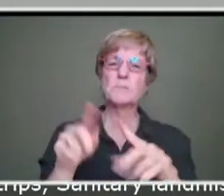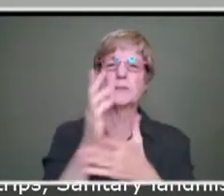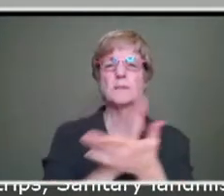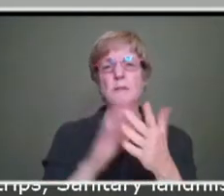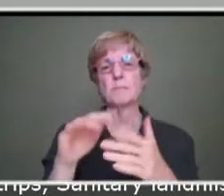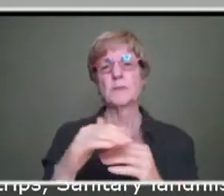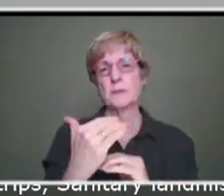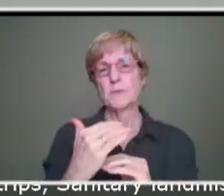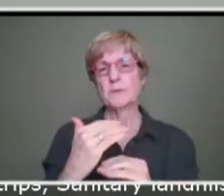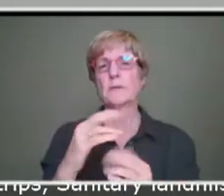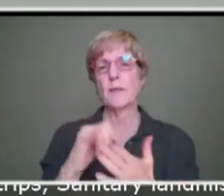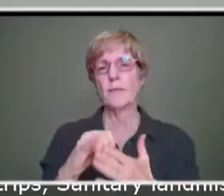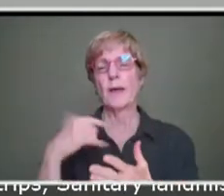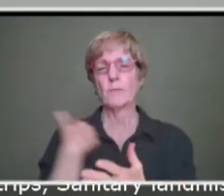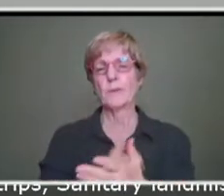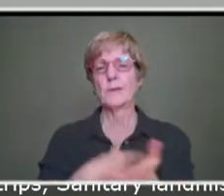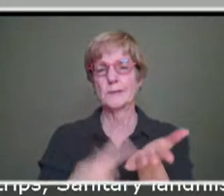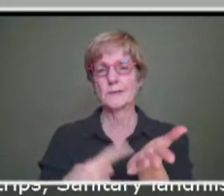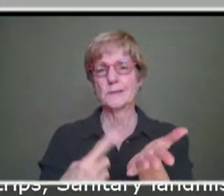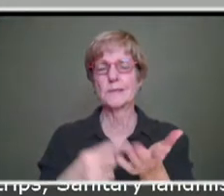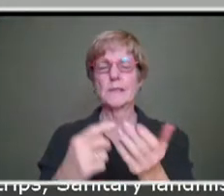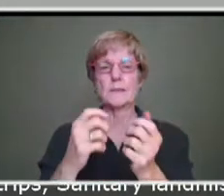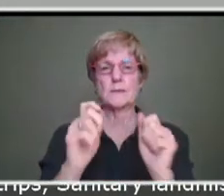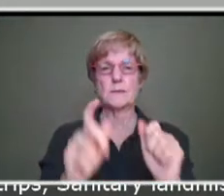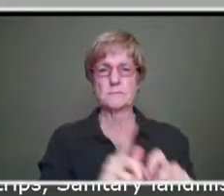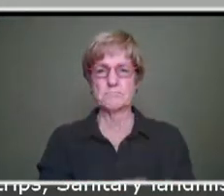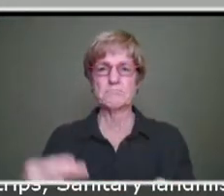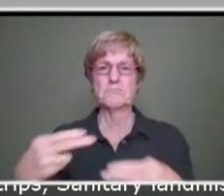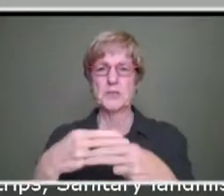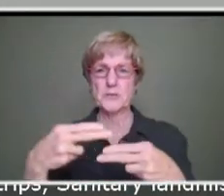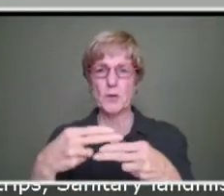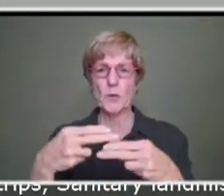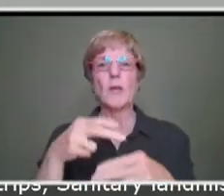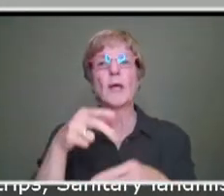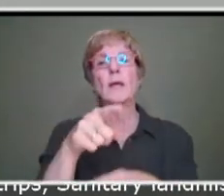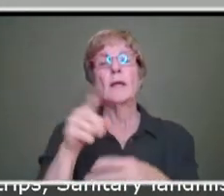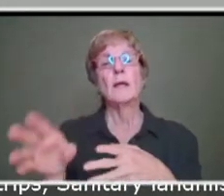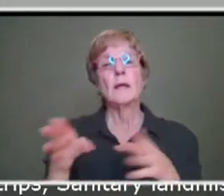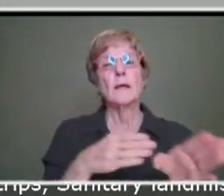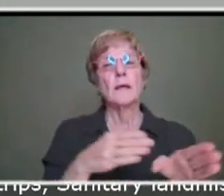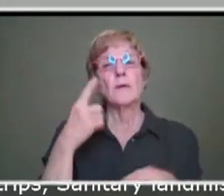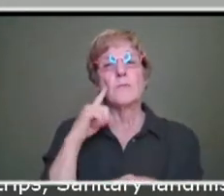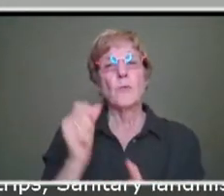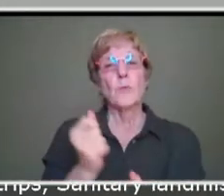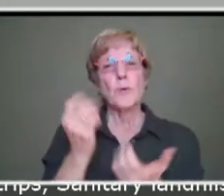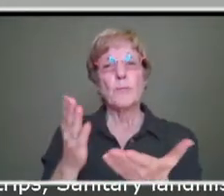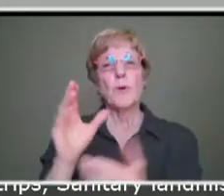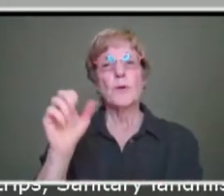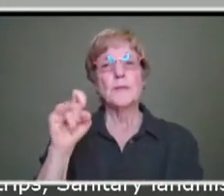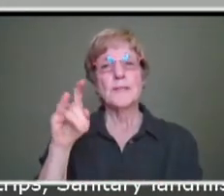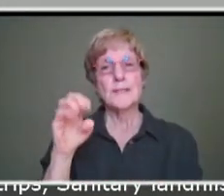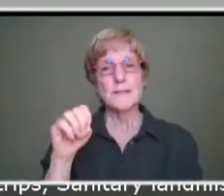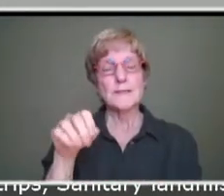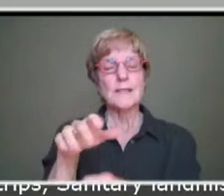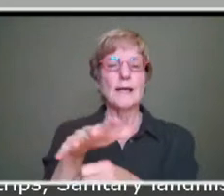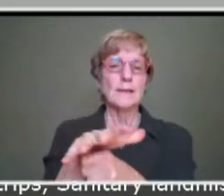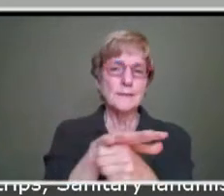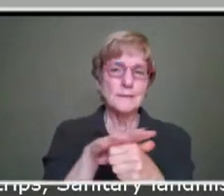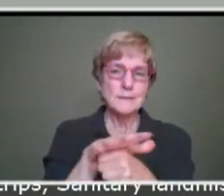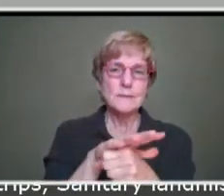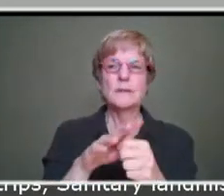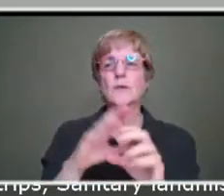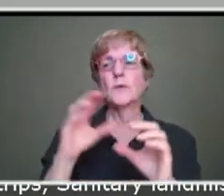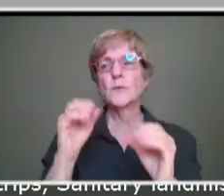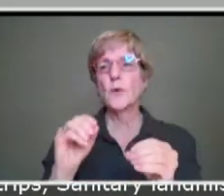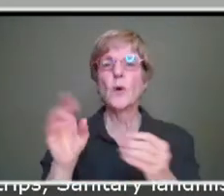those which we can get into here on the next slide so this is a conditional plan mainly just proposing site conditions no uh you know